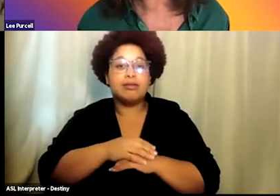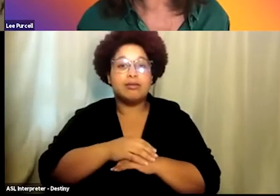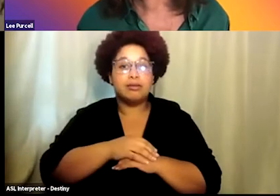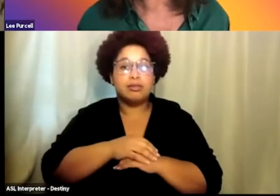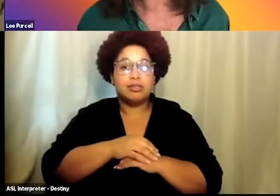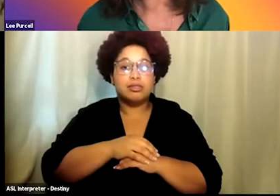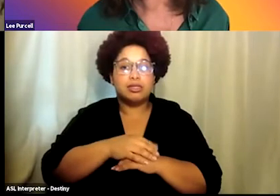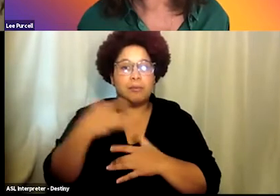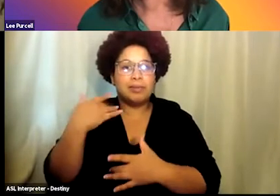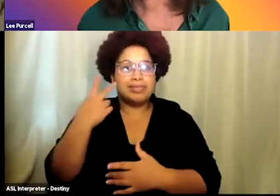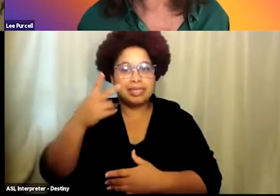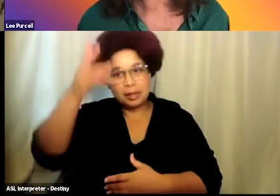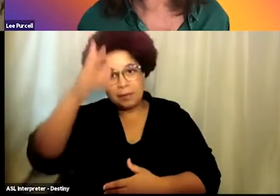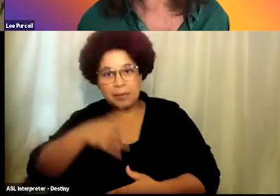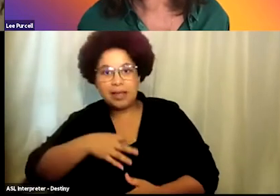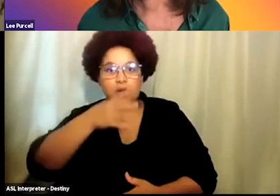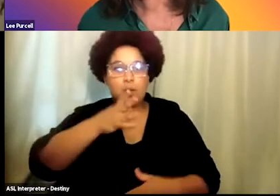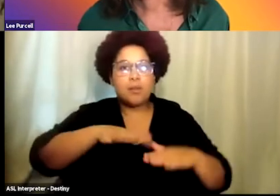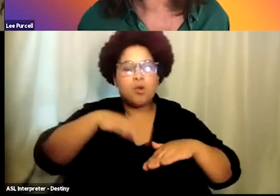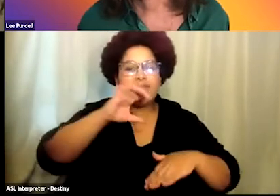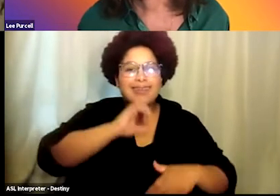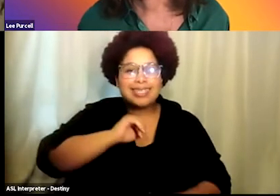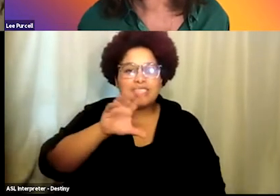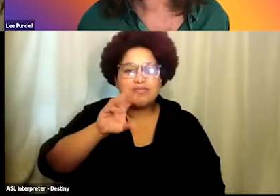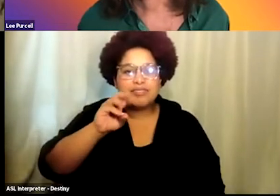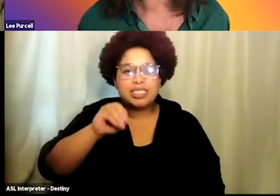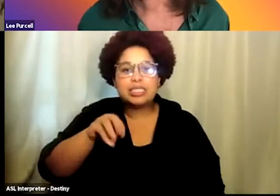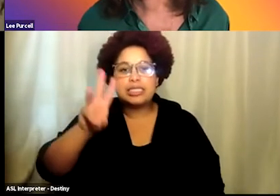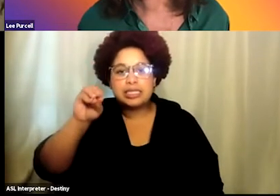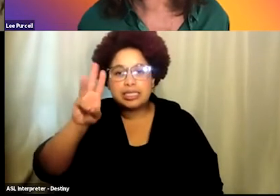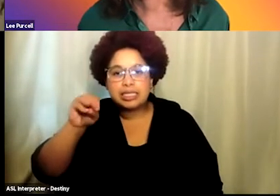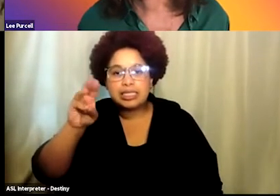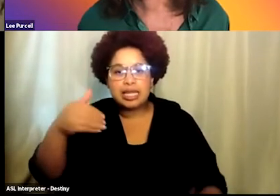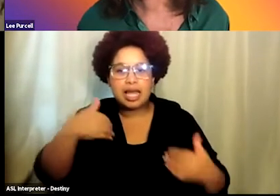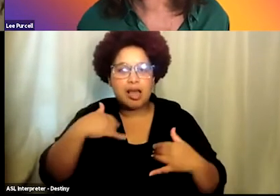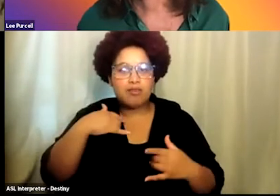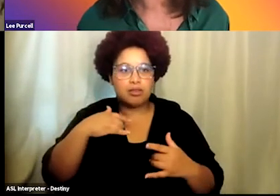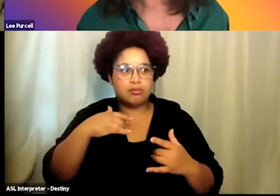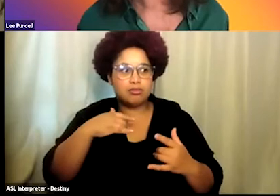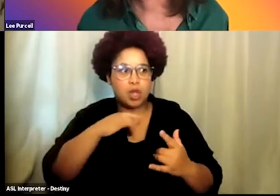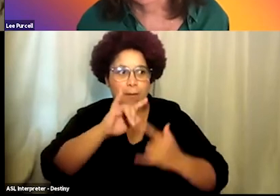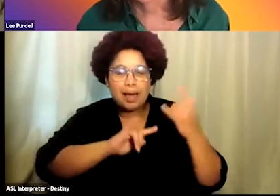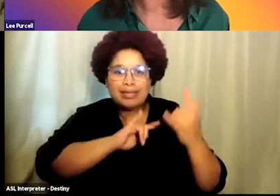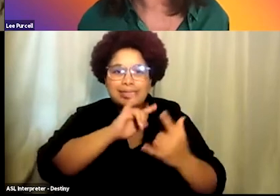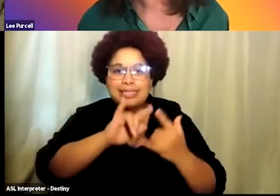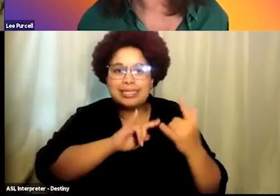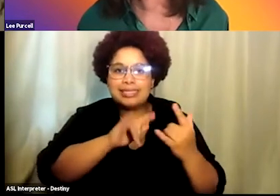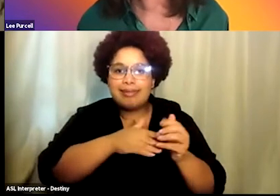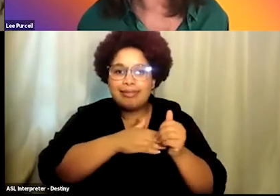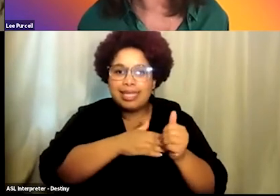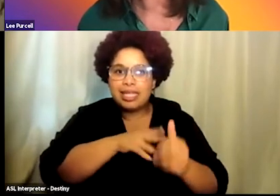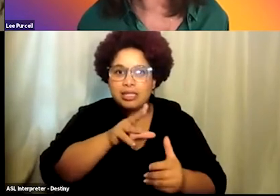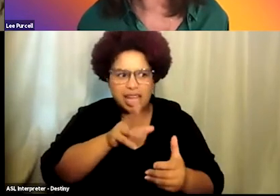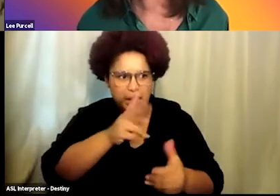see men and women over 50, over 60. They have romantic leads. They are in